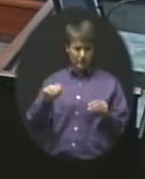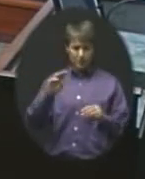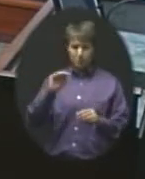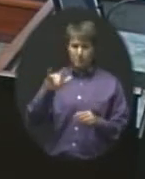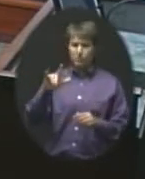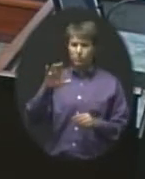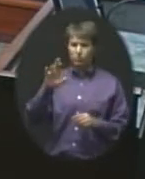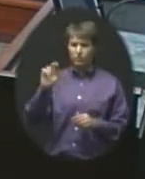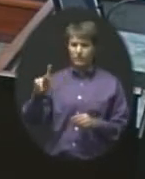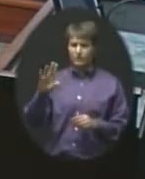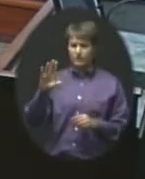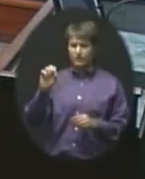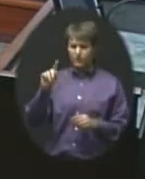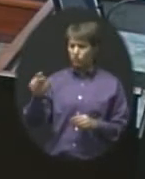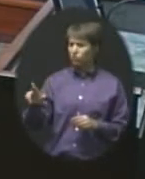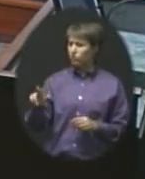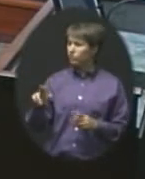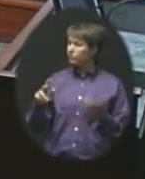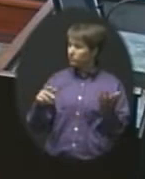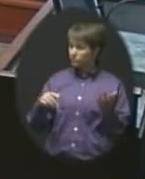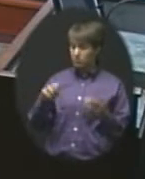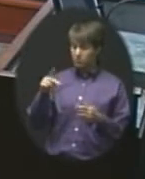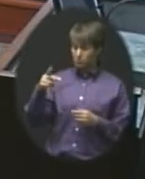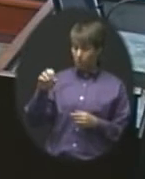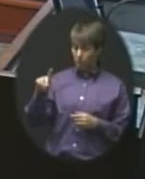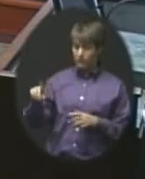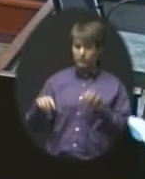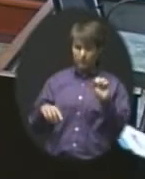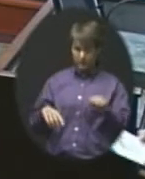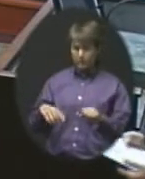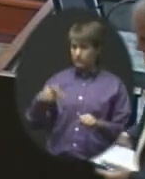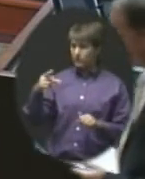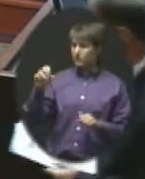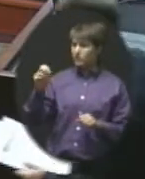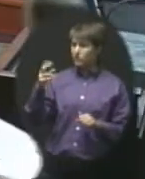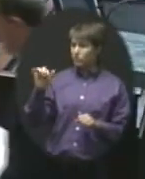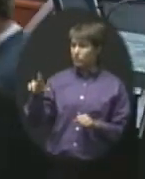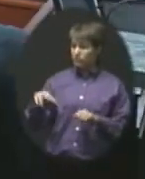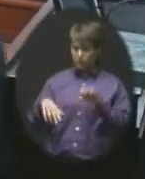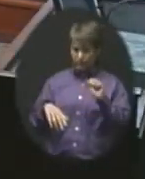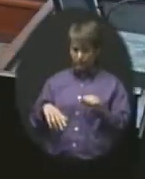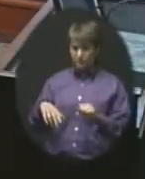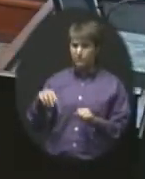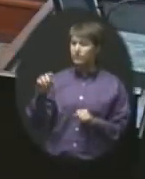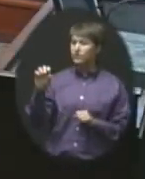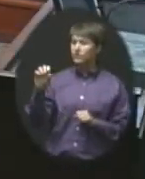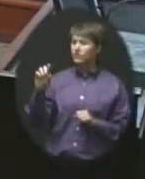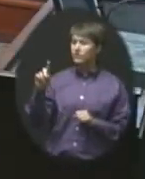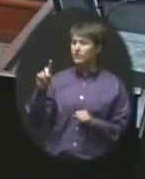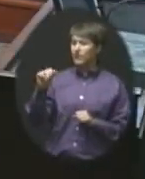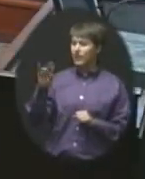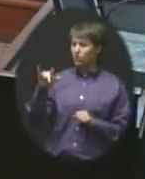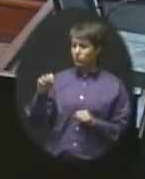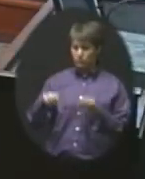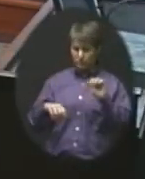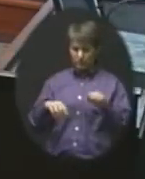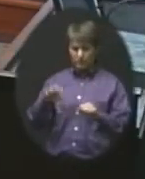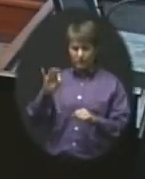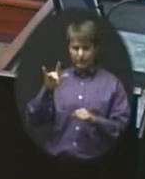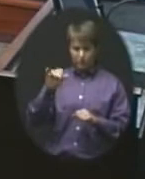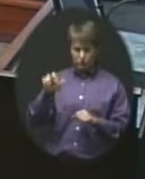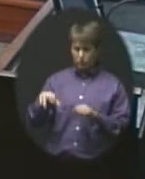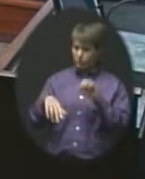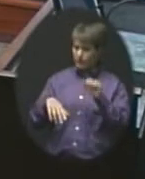Creek Center. Ms. Hibbs? Mr. Poland? Yes. Mr. Scheer? Yes. Dr. Daniels? Yes. Mrs. Felter?